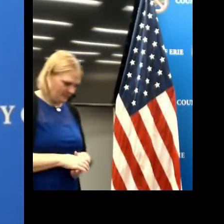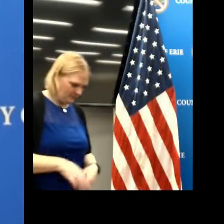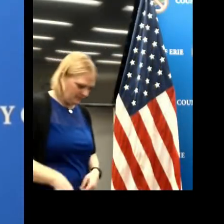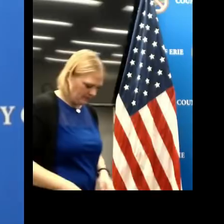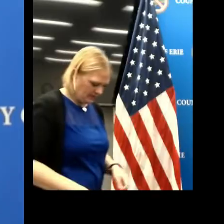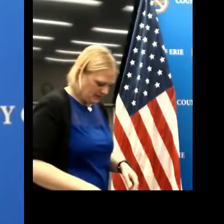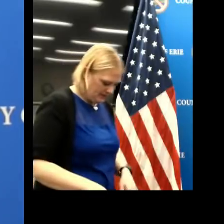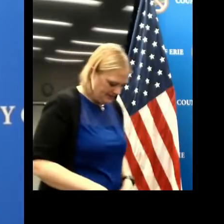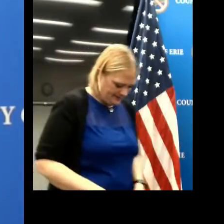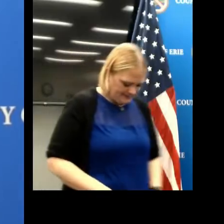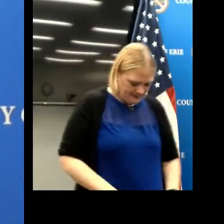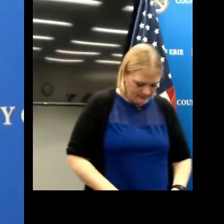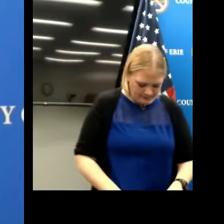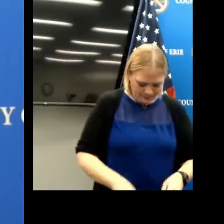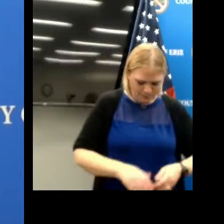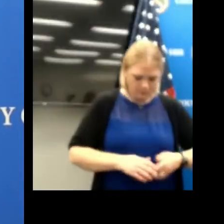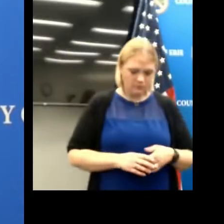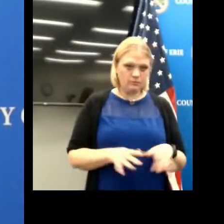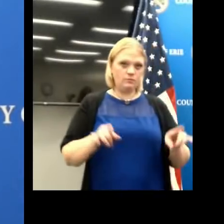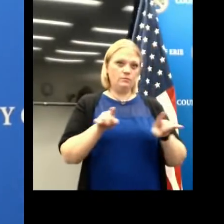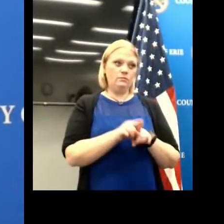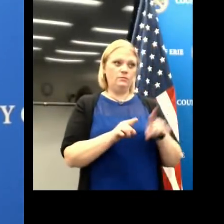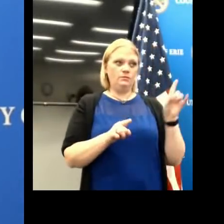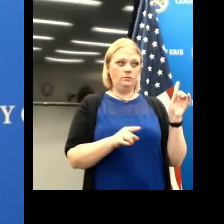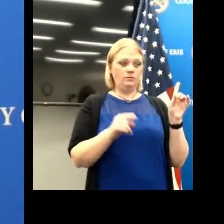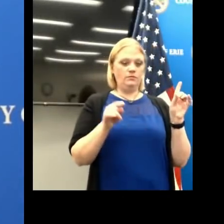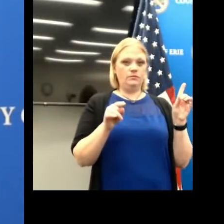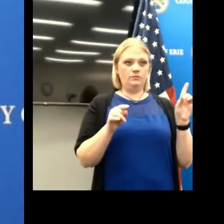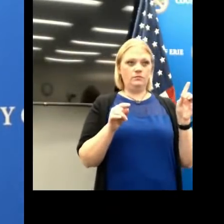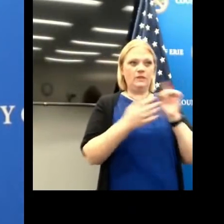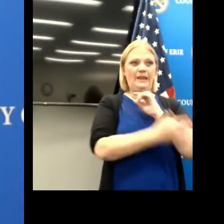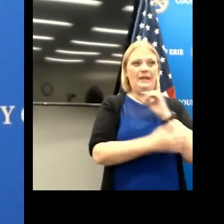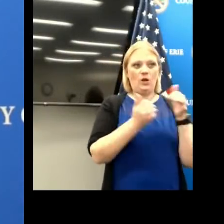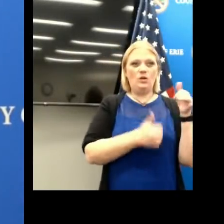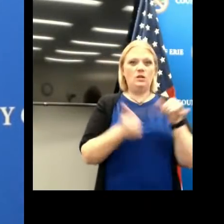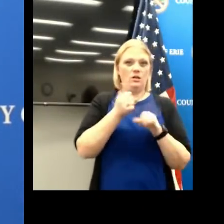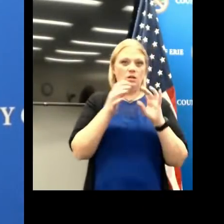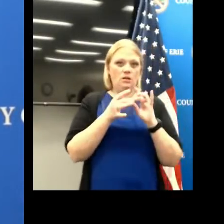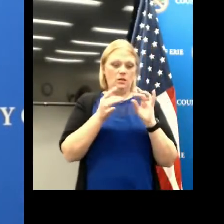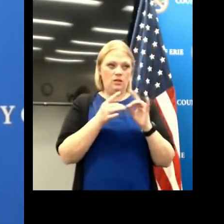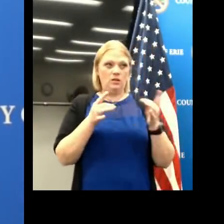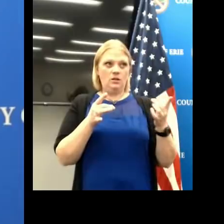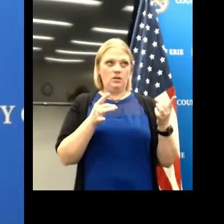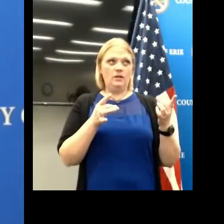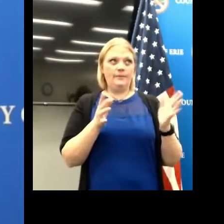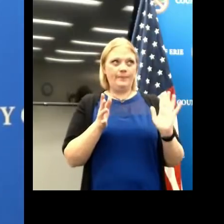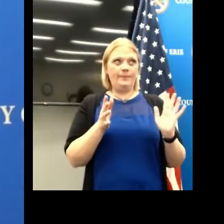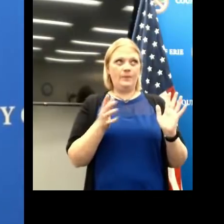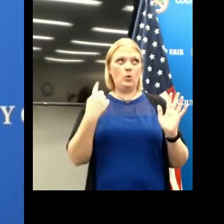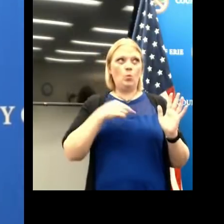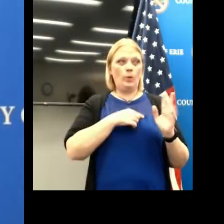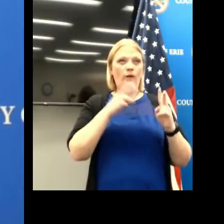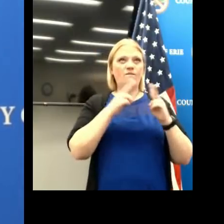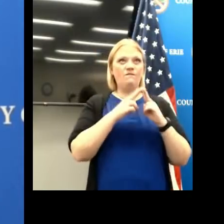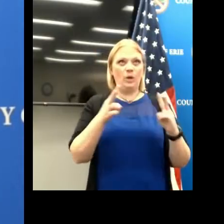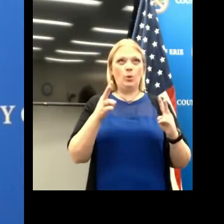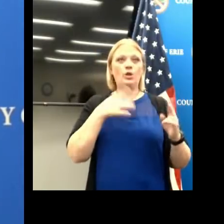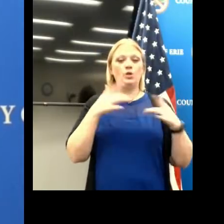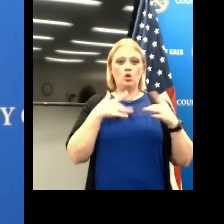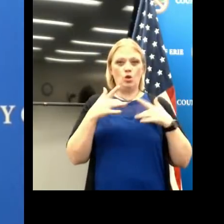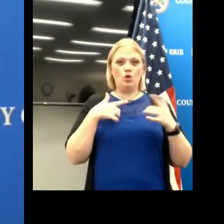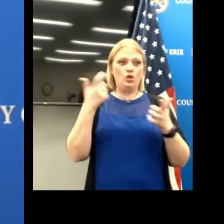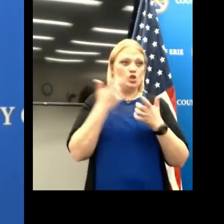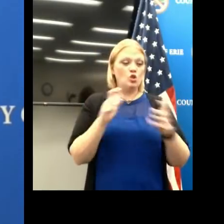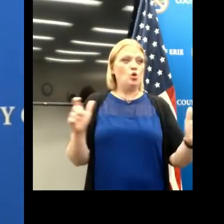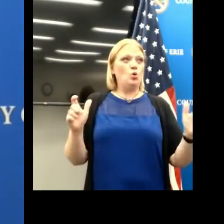So thank you. So as the county executive mentioned that, we are very concerned that we are having this huge surge of cases,